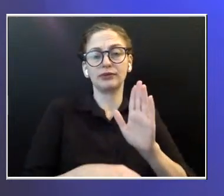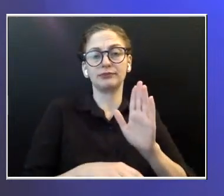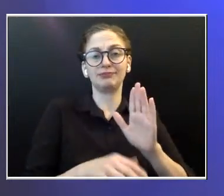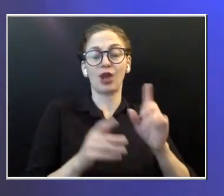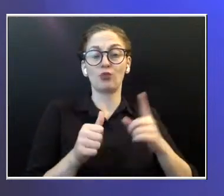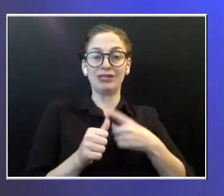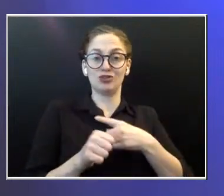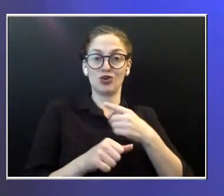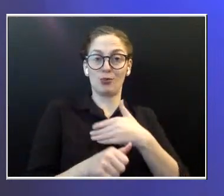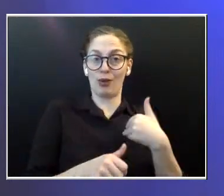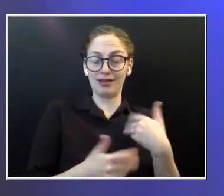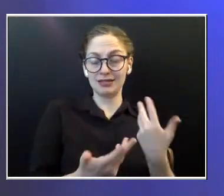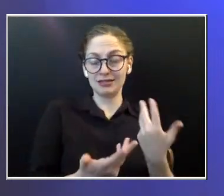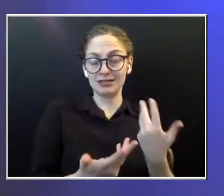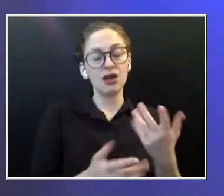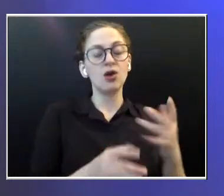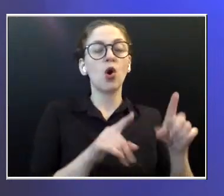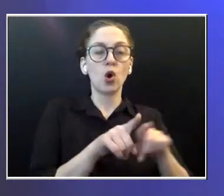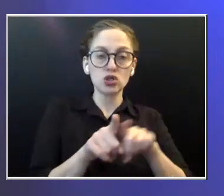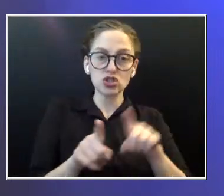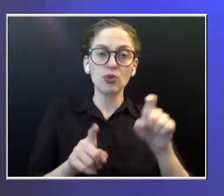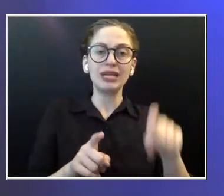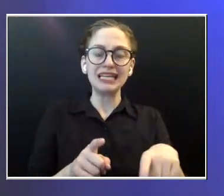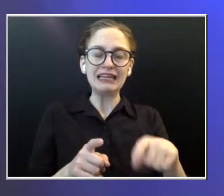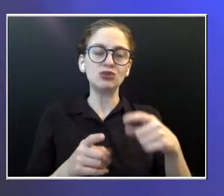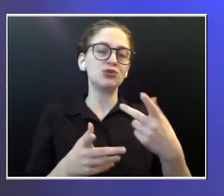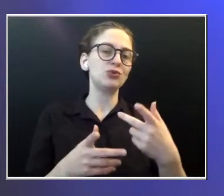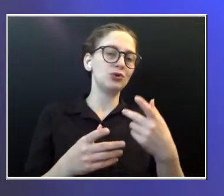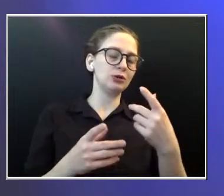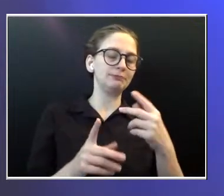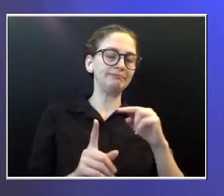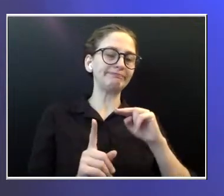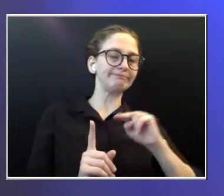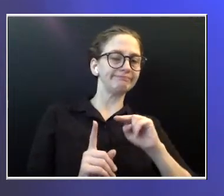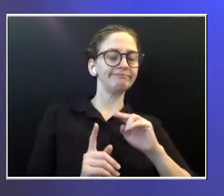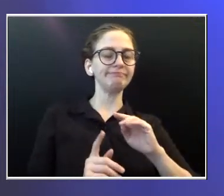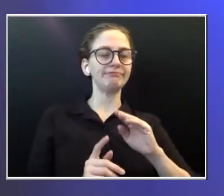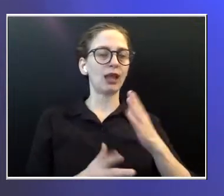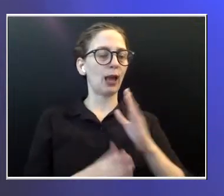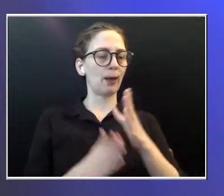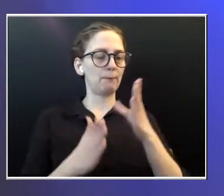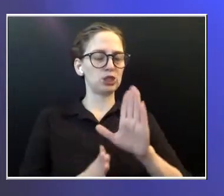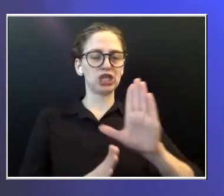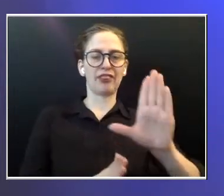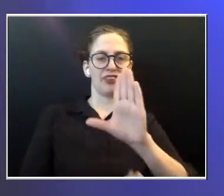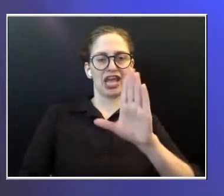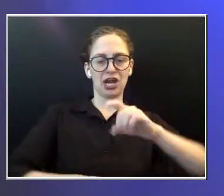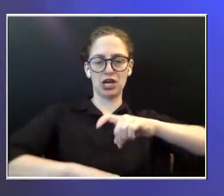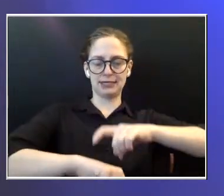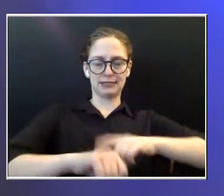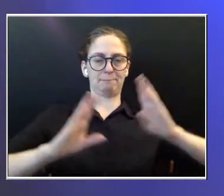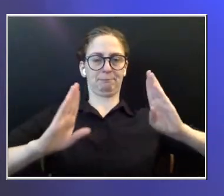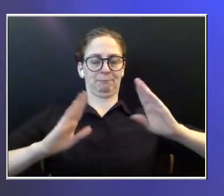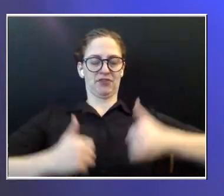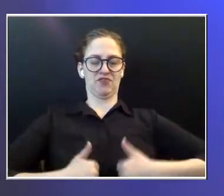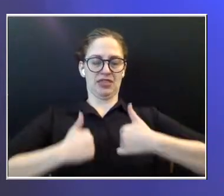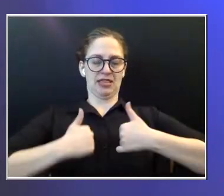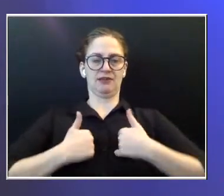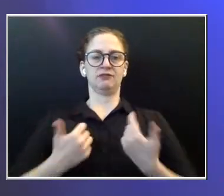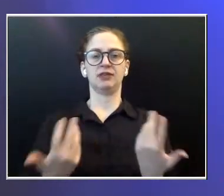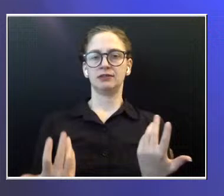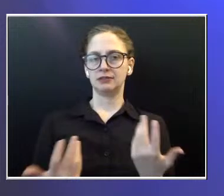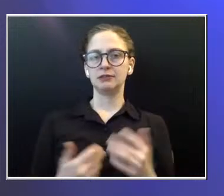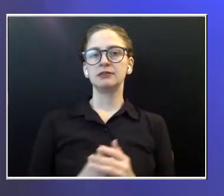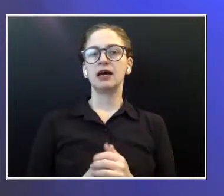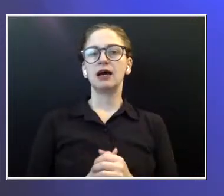in and when they feel like it's the right time, because it's a big thing to commit to. And that's why if you get in with a high-risk provider, establish your